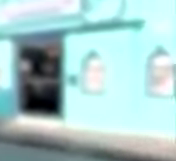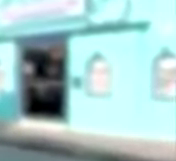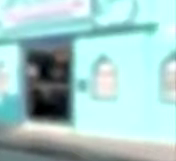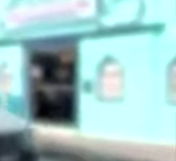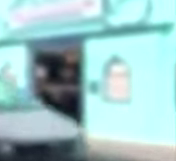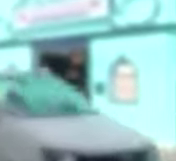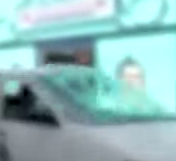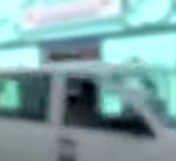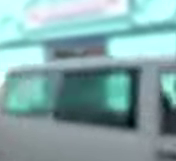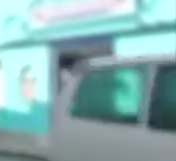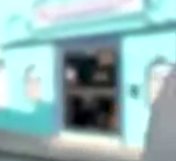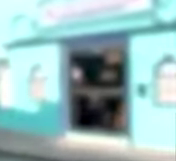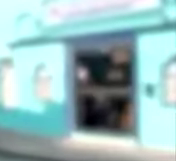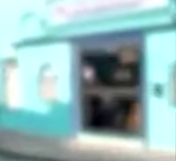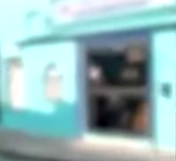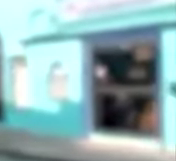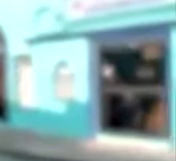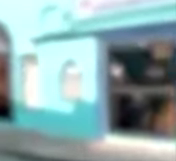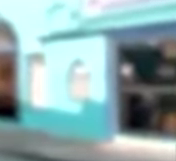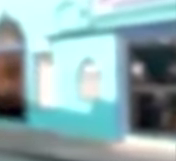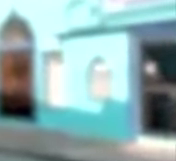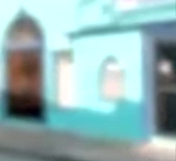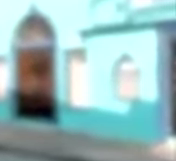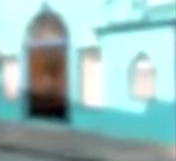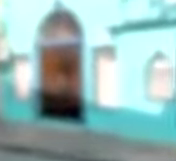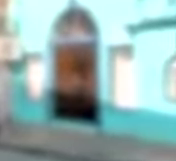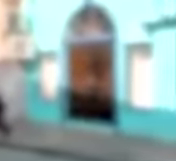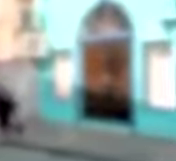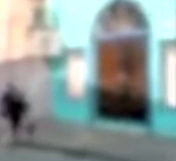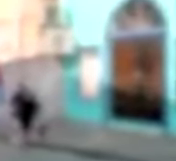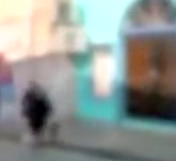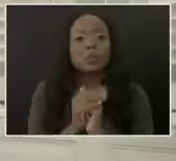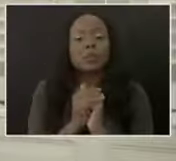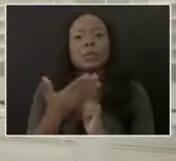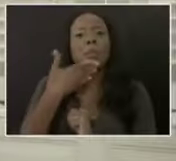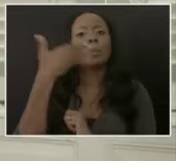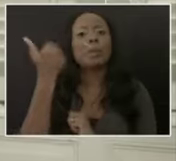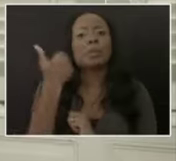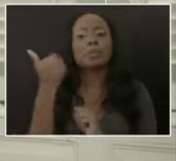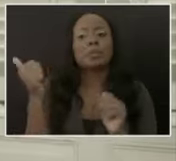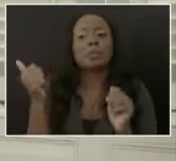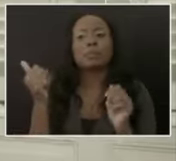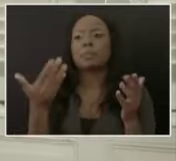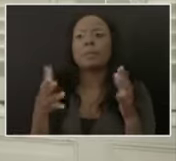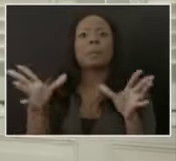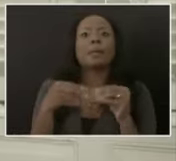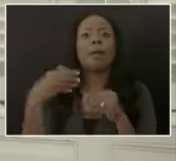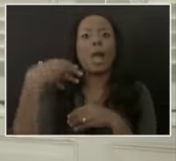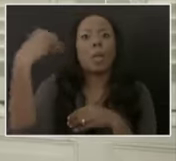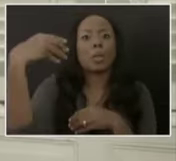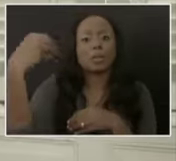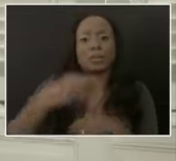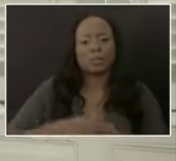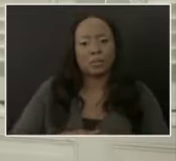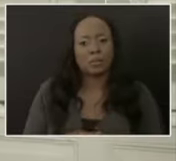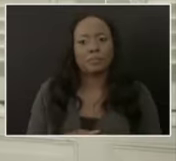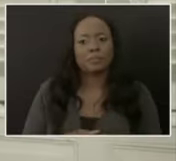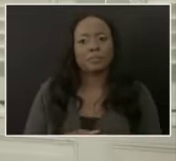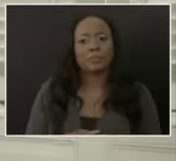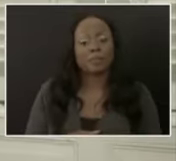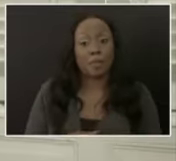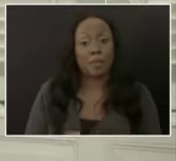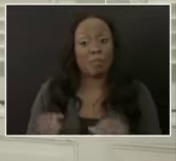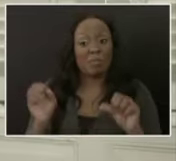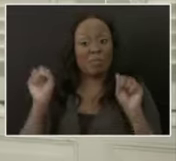allowed. He warns citizens that now is not the time to drop their guard. We're not saying that you are unable to meet with